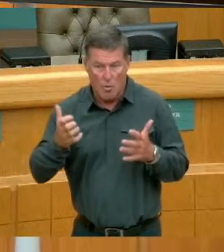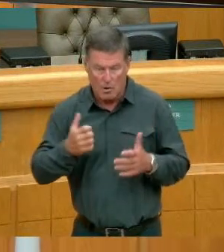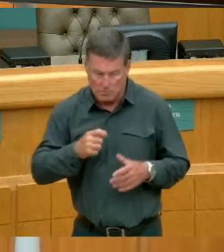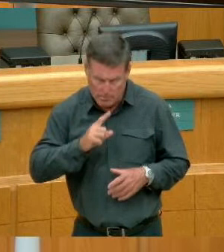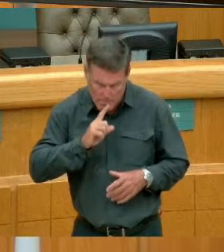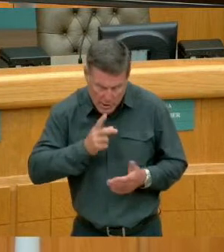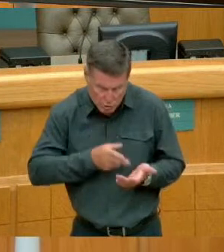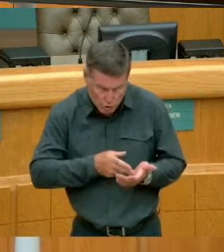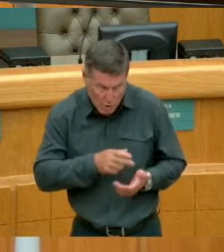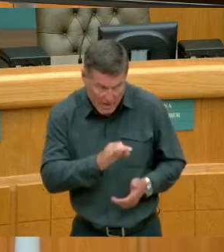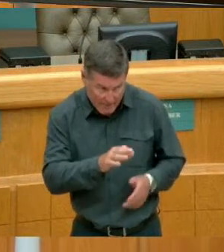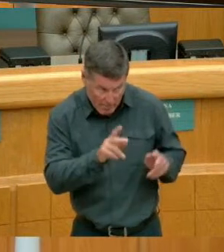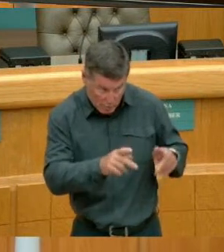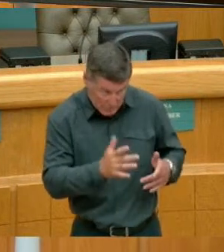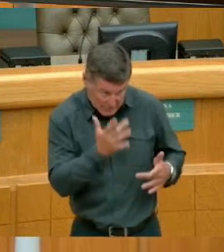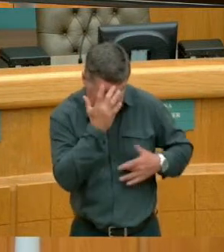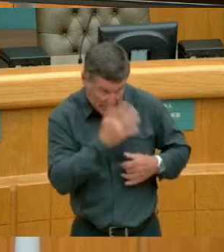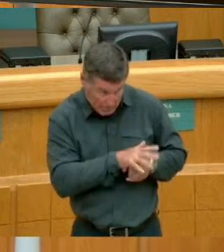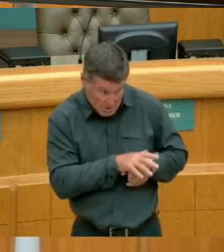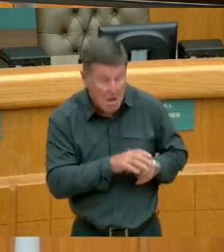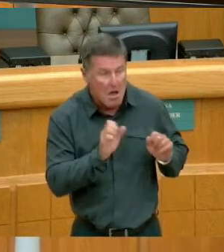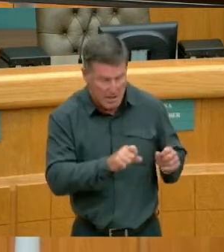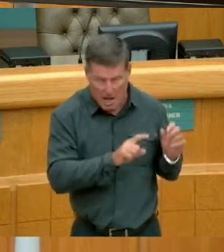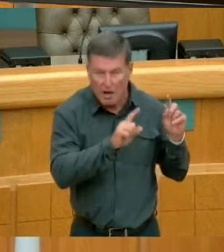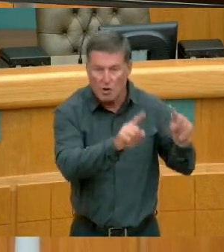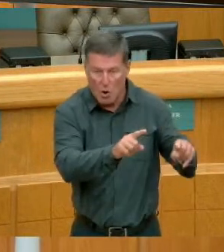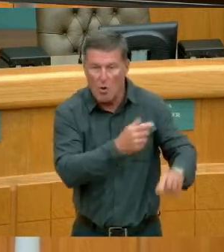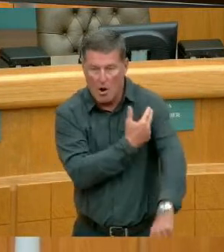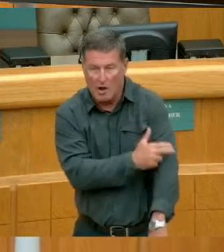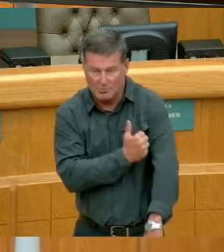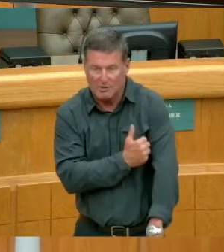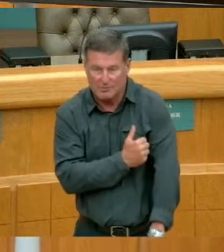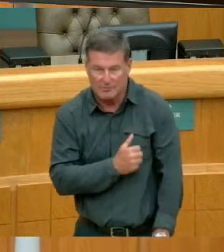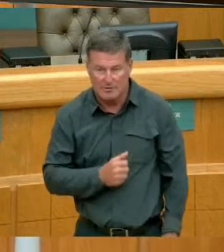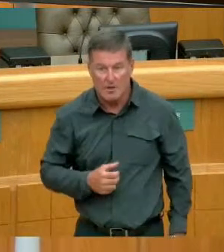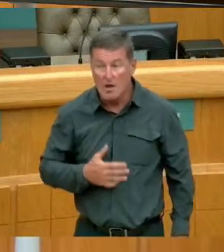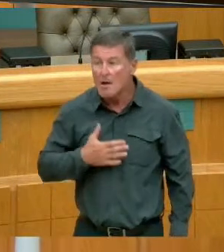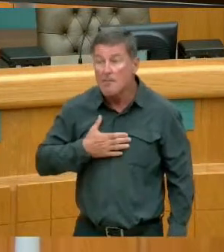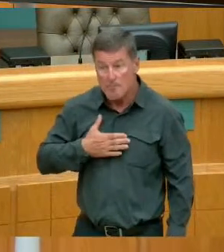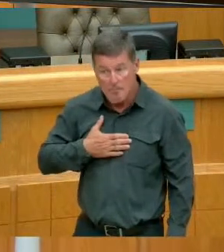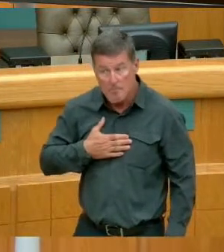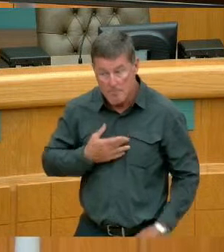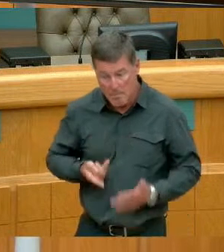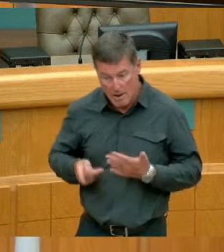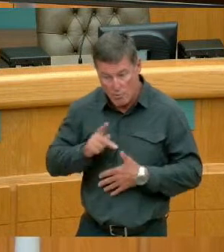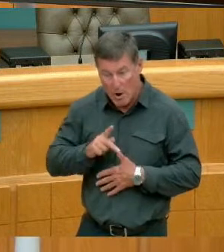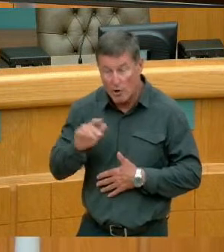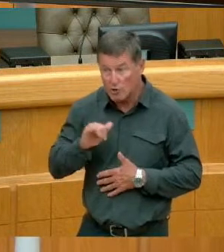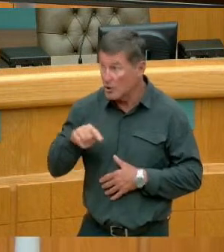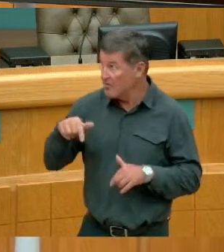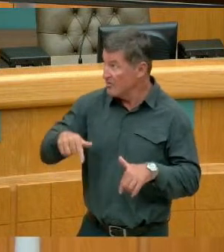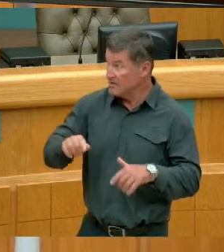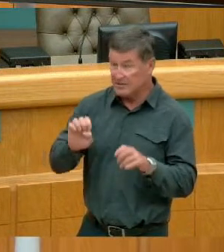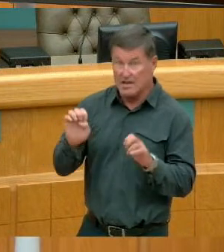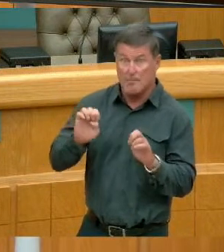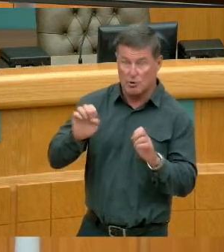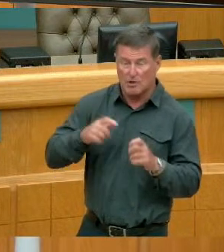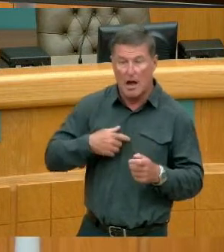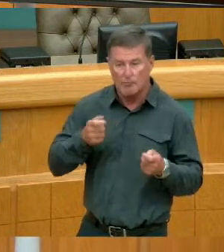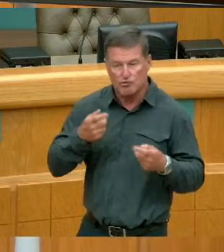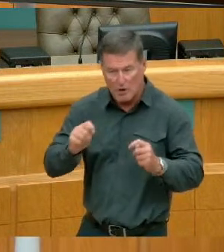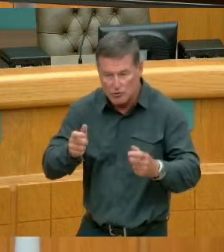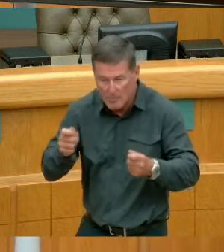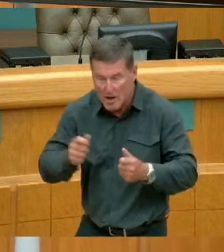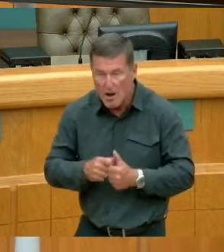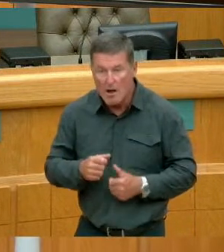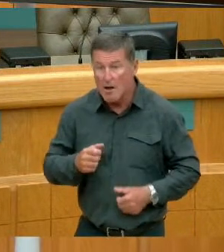patient who needs a bed will have access to one. This is also my top priority in emergency management. I want to make sure that all